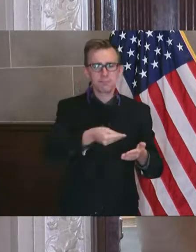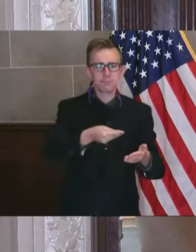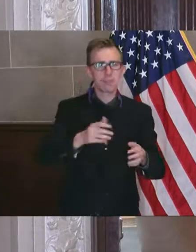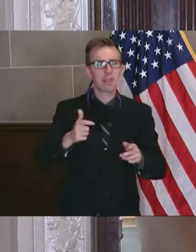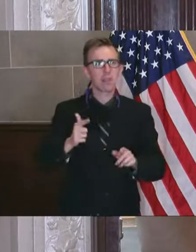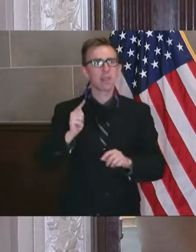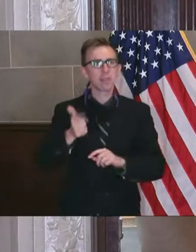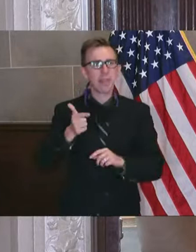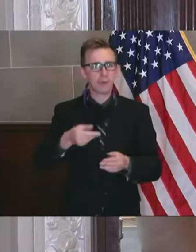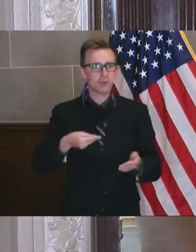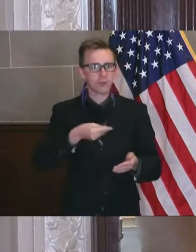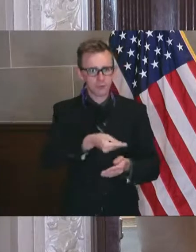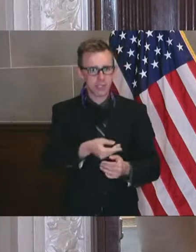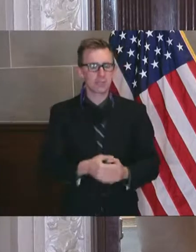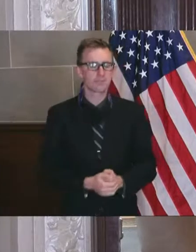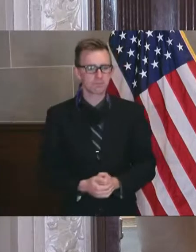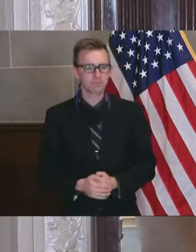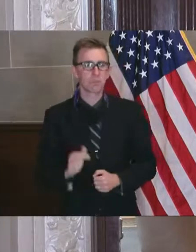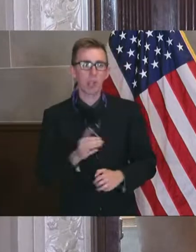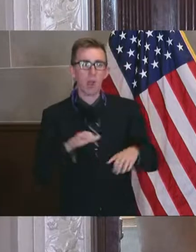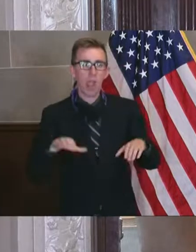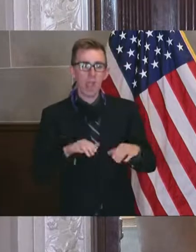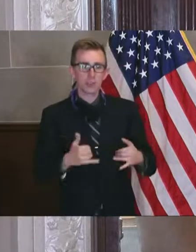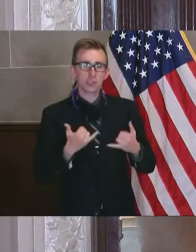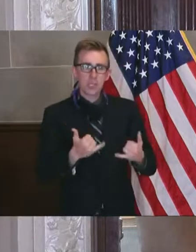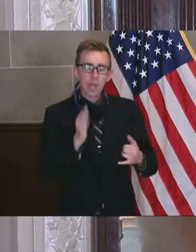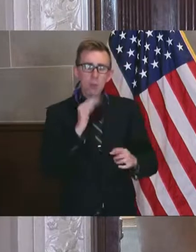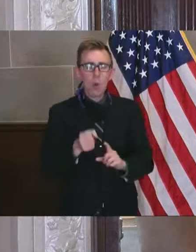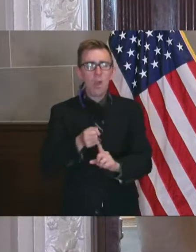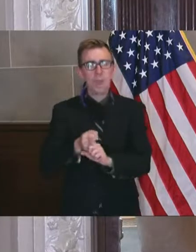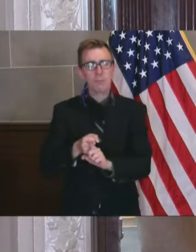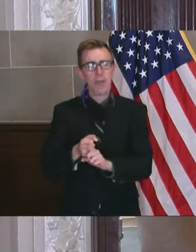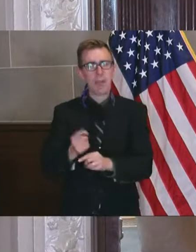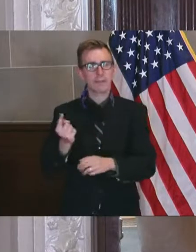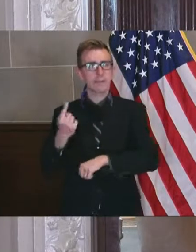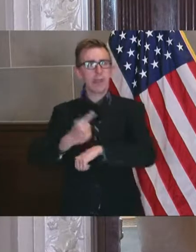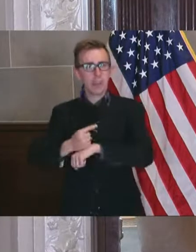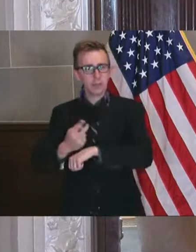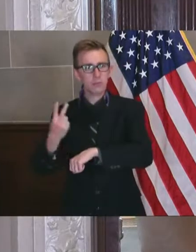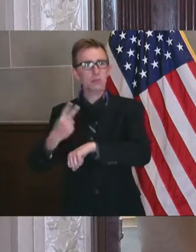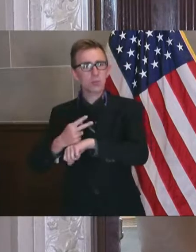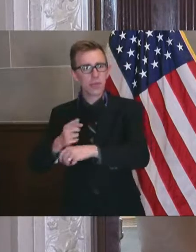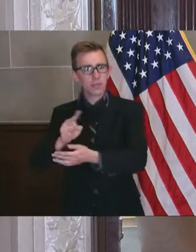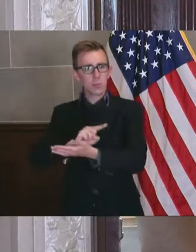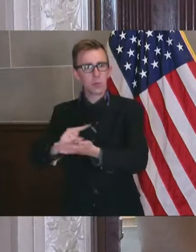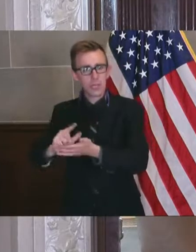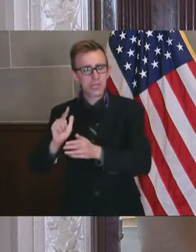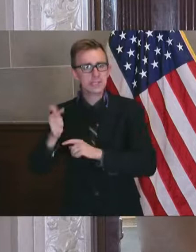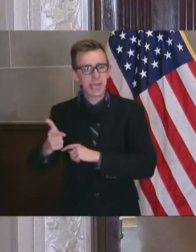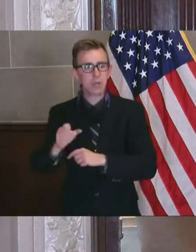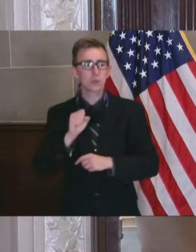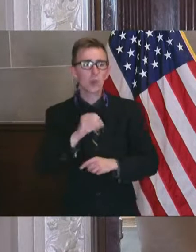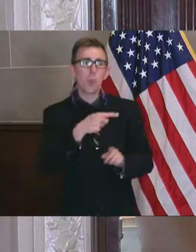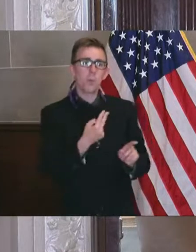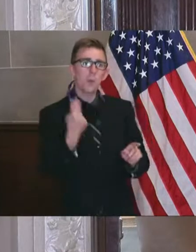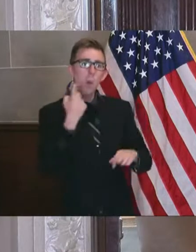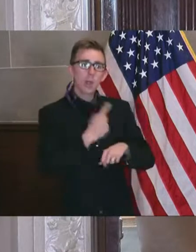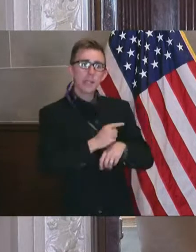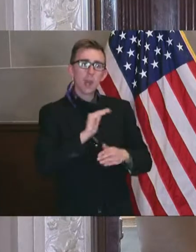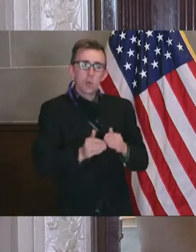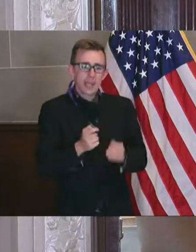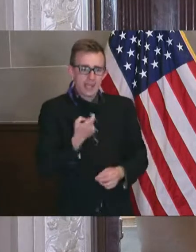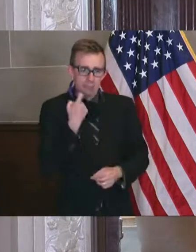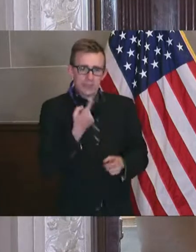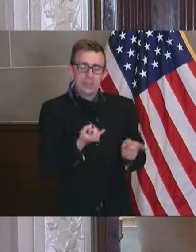many times, our actions today will have an impact days and weeks from now. So much of what took place over Memorial Day weekend will